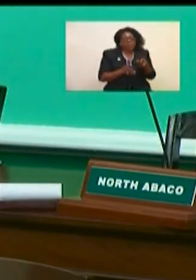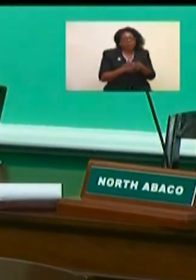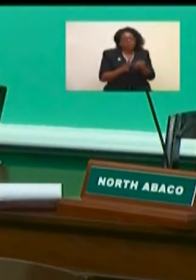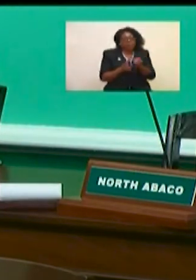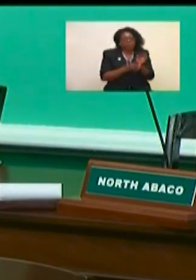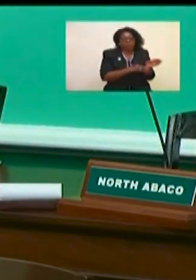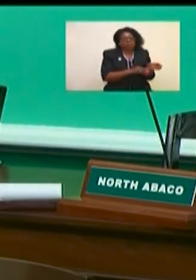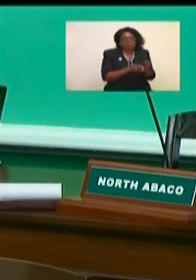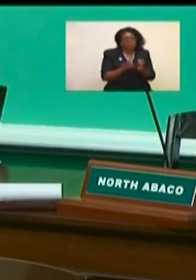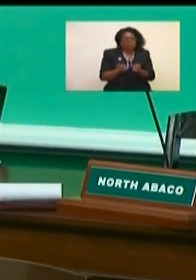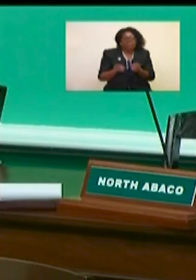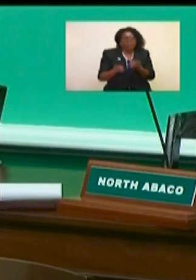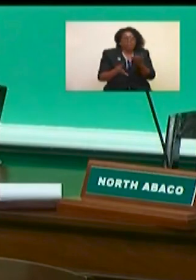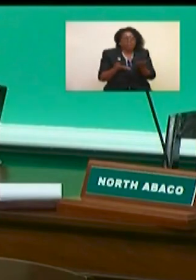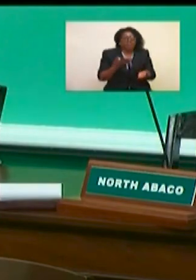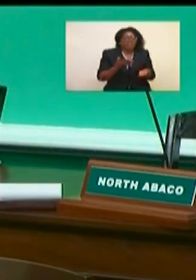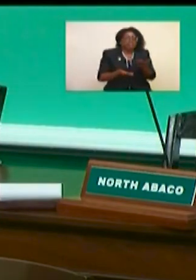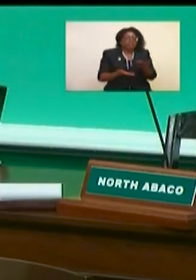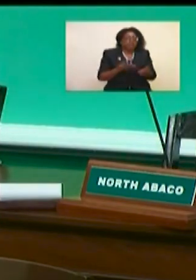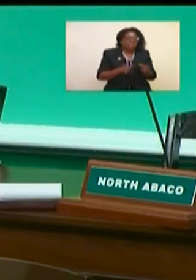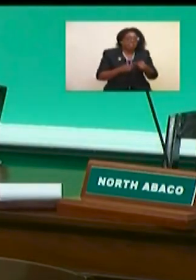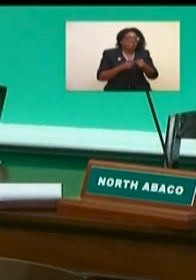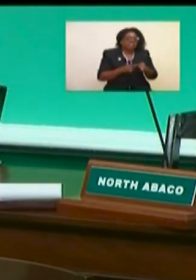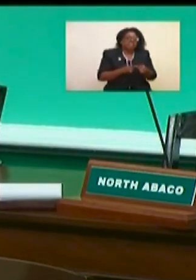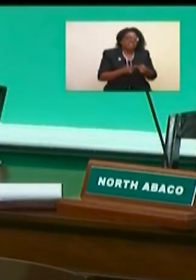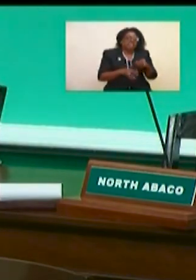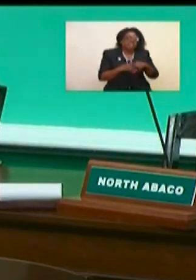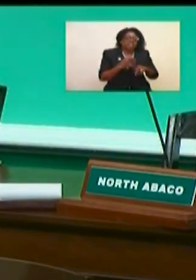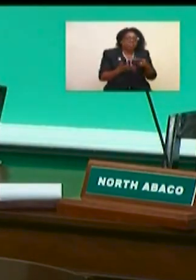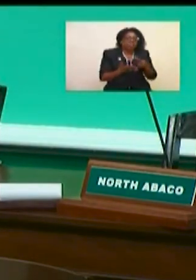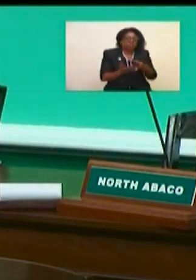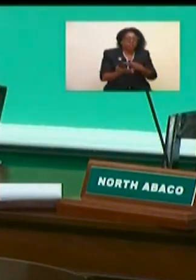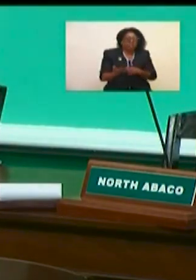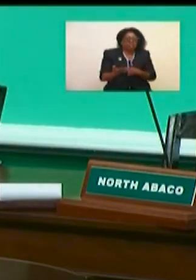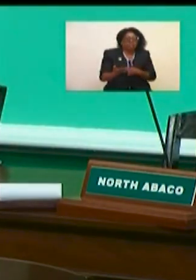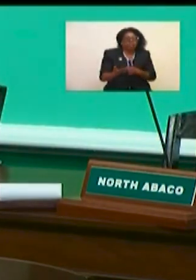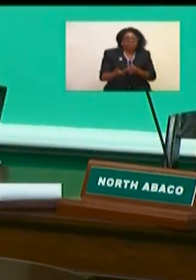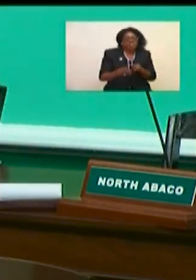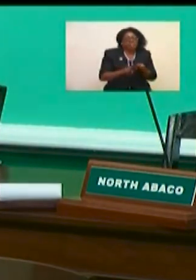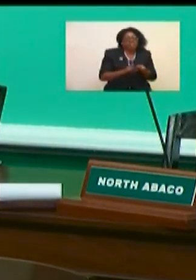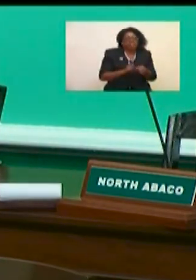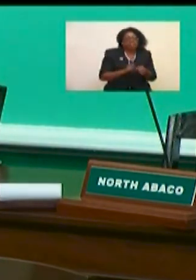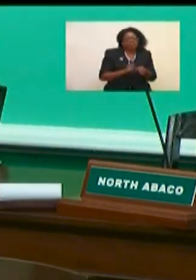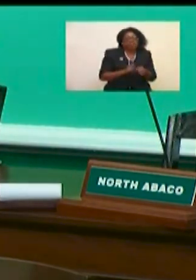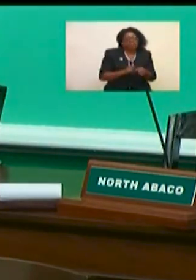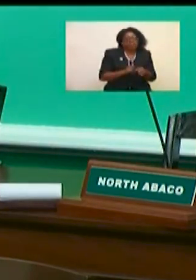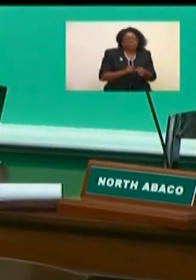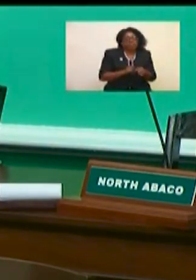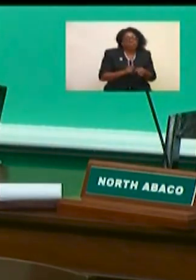back into the record. No. So yes. So